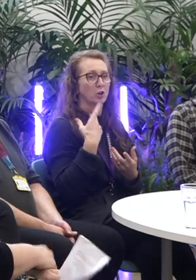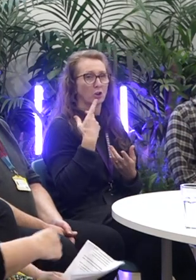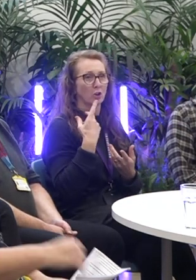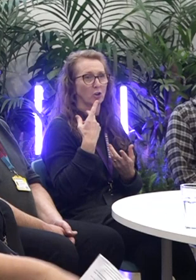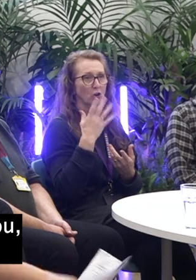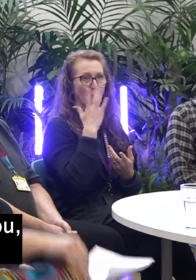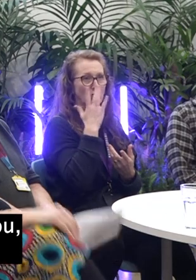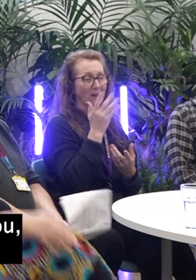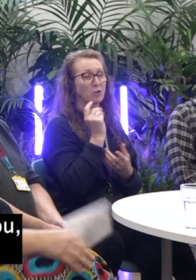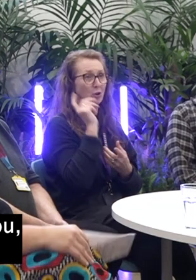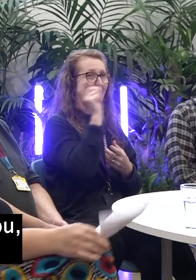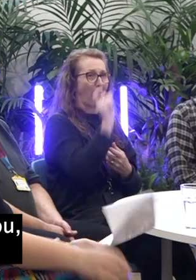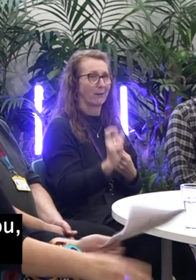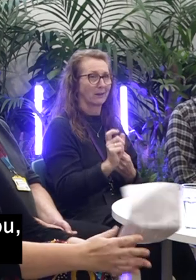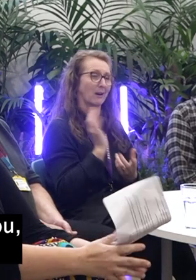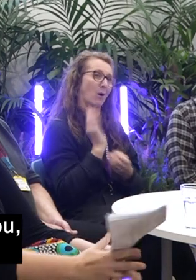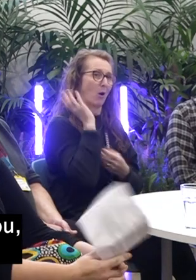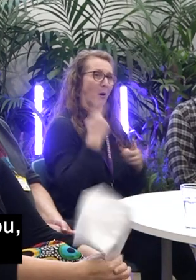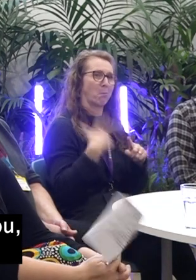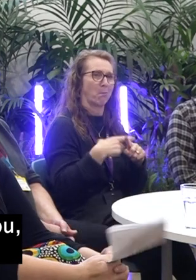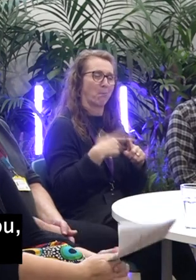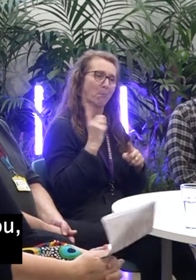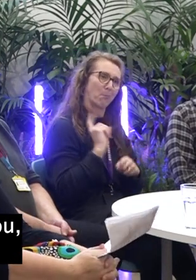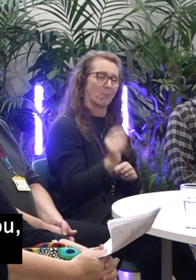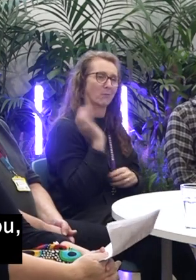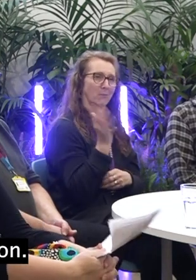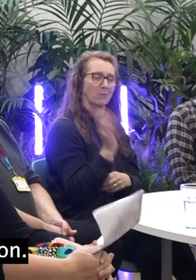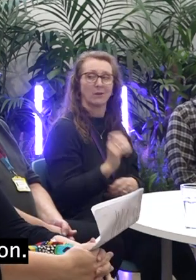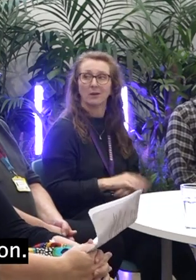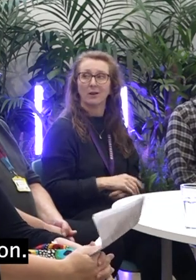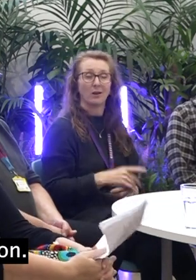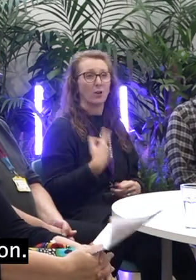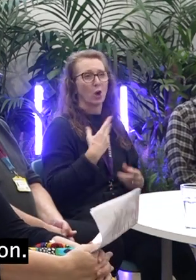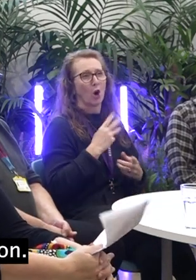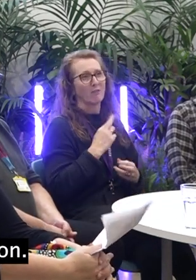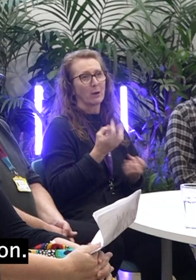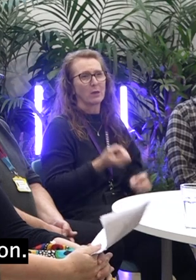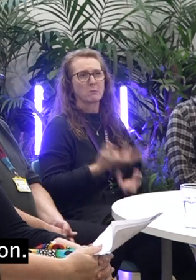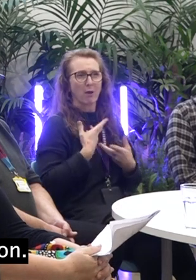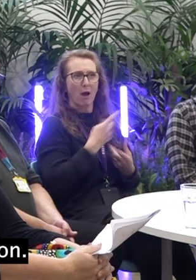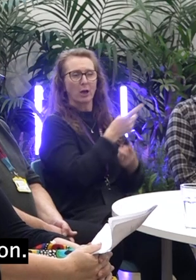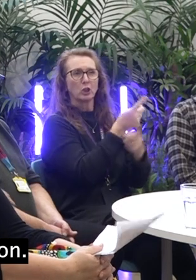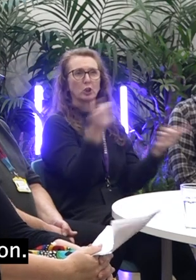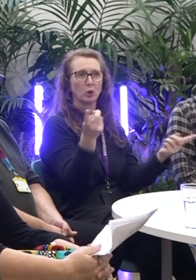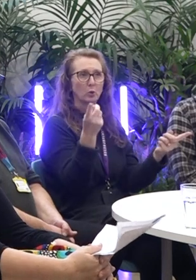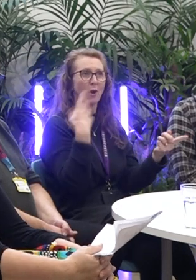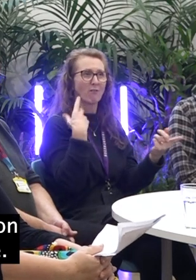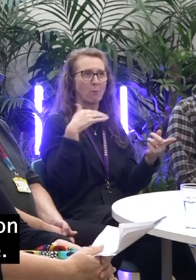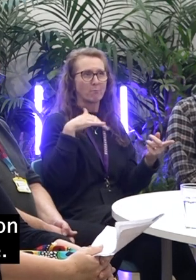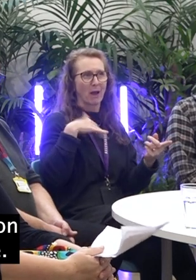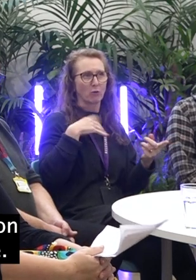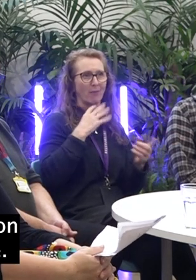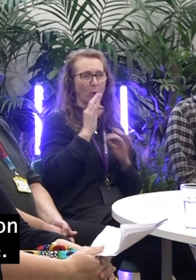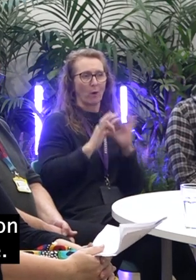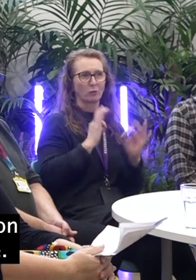It's a lightning talk, and it's hopefully going to inspire you, give you a point of view from their background on this question.